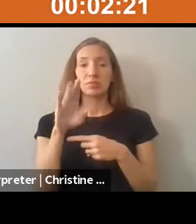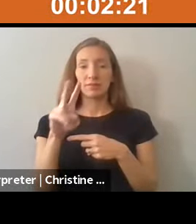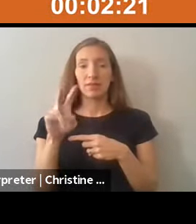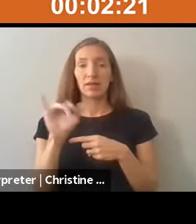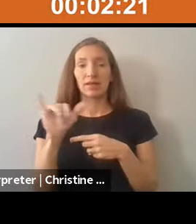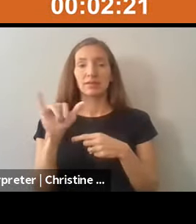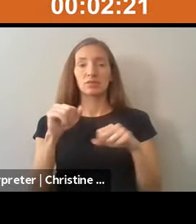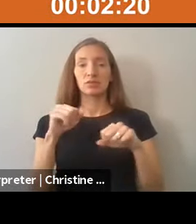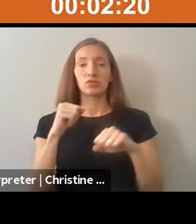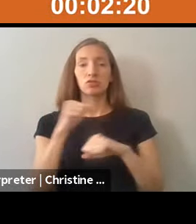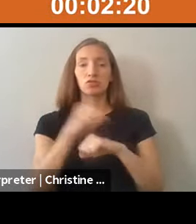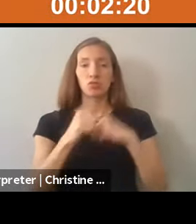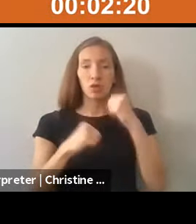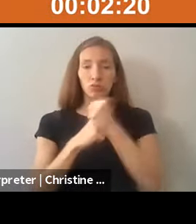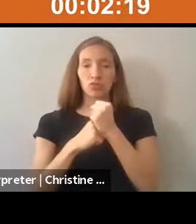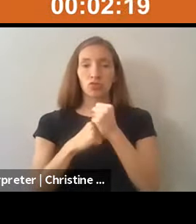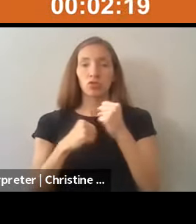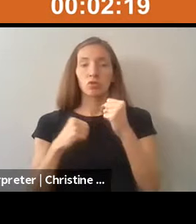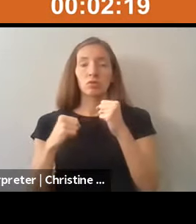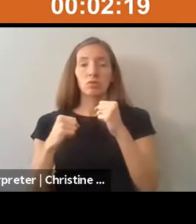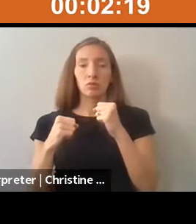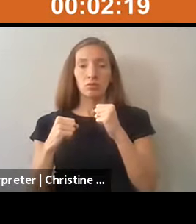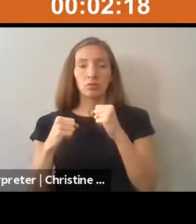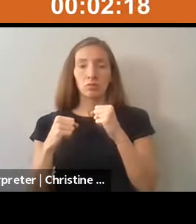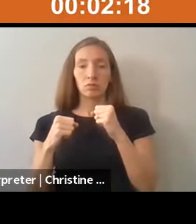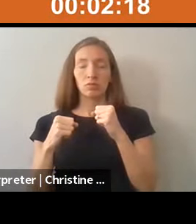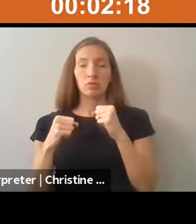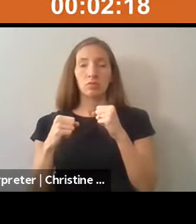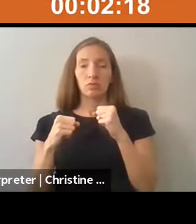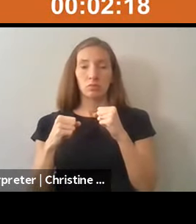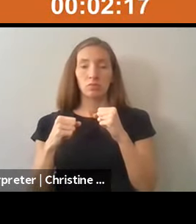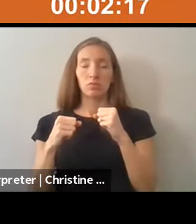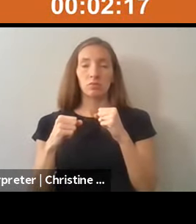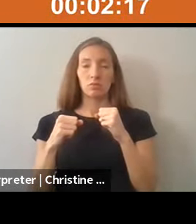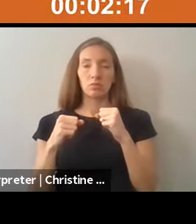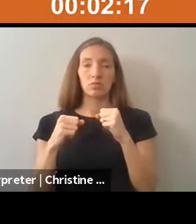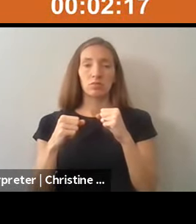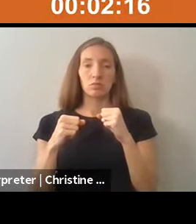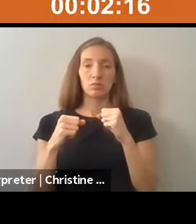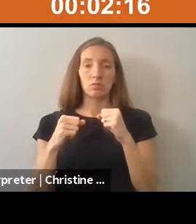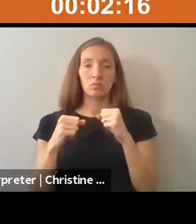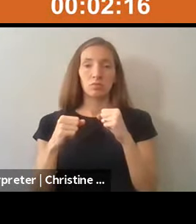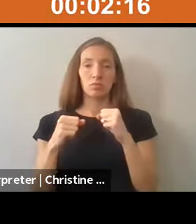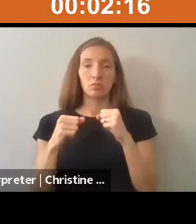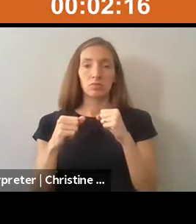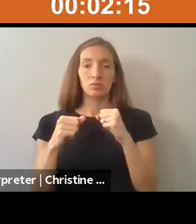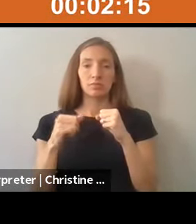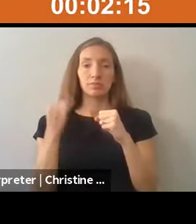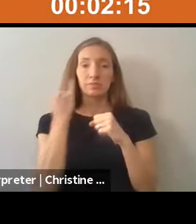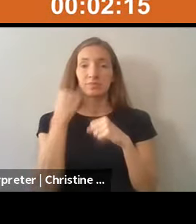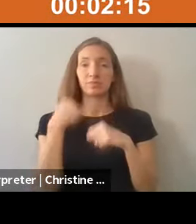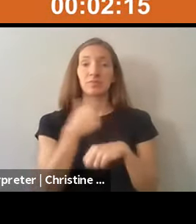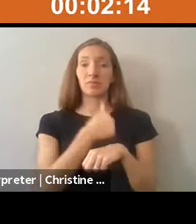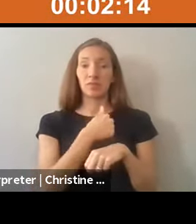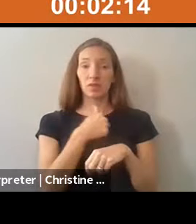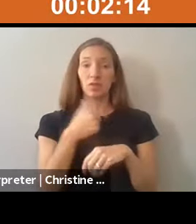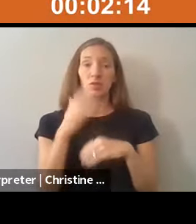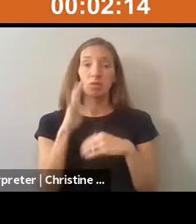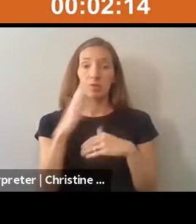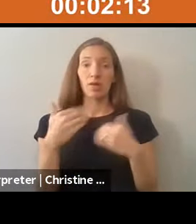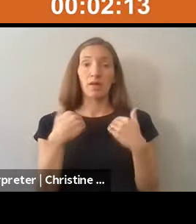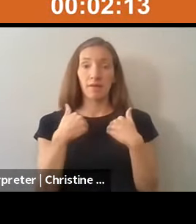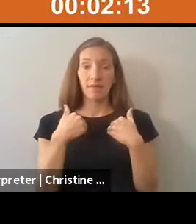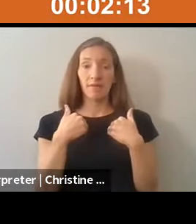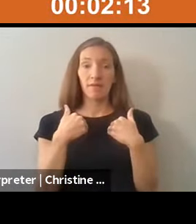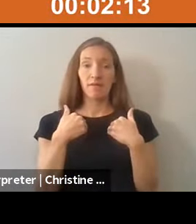And we also recognize that if we're going to have any impact as philanthropy, we cannot do this alone. Addressing GBV